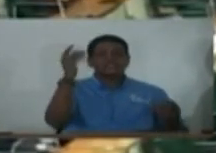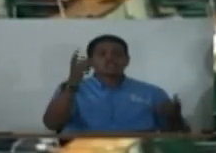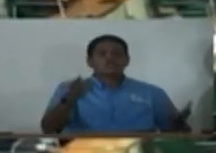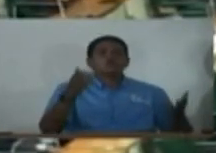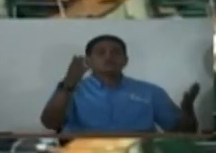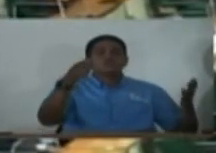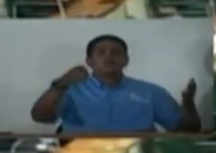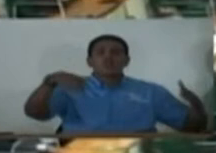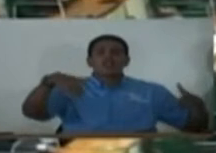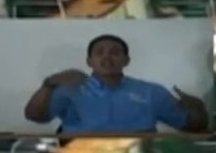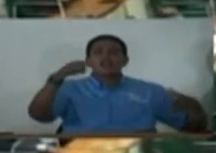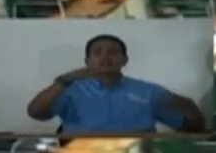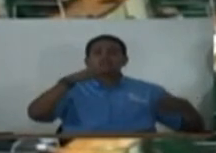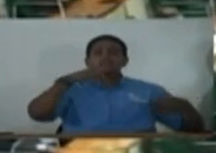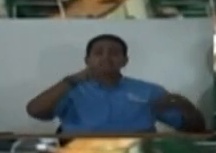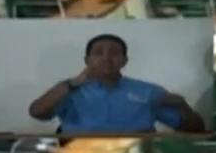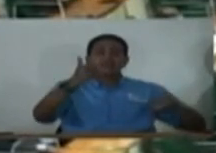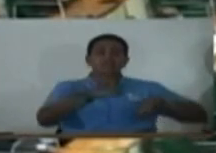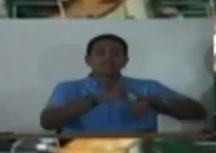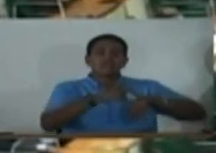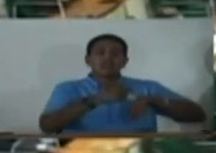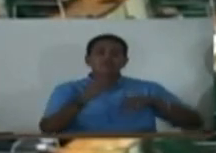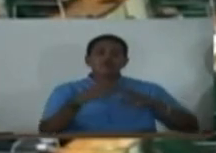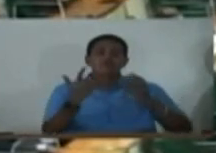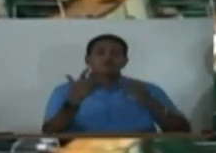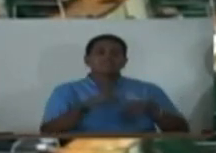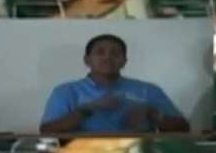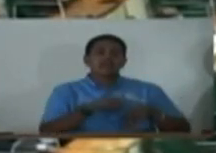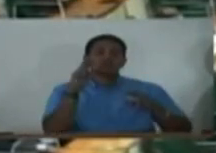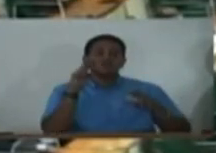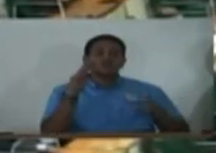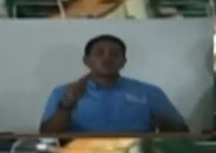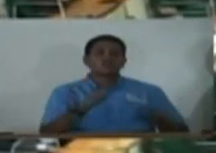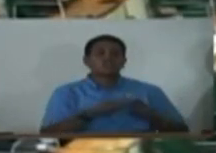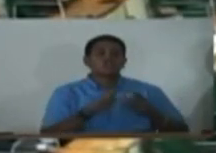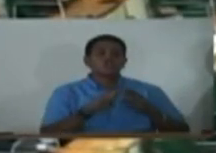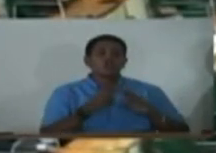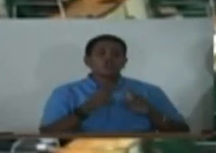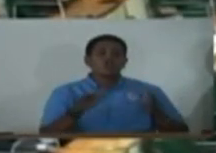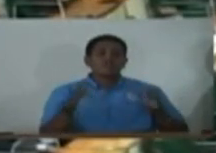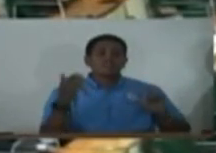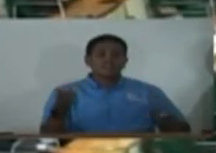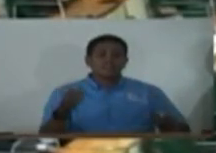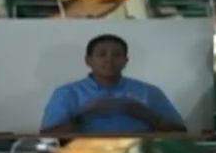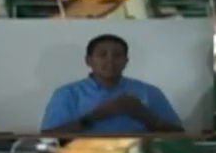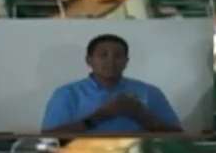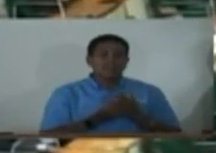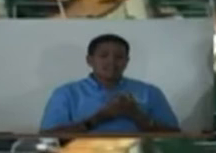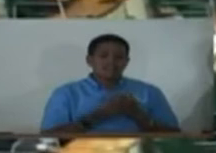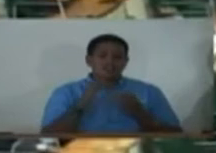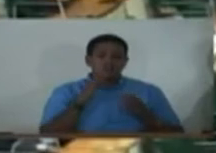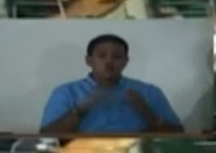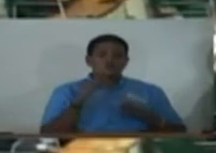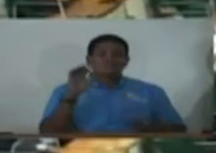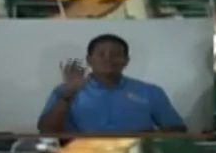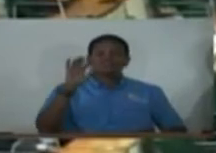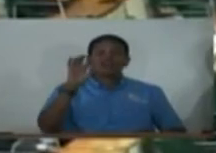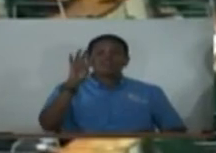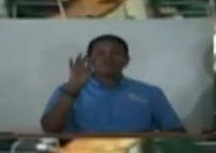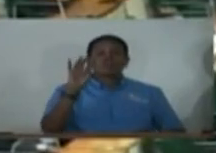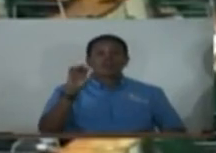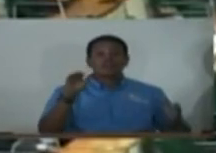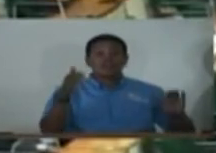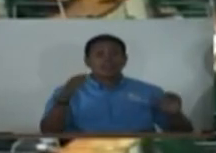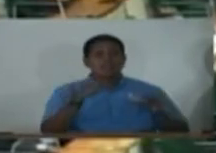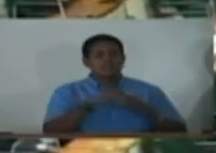didn't spend any time or much time looking at the number of deaths. And of the 949